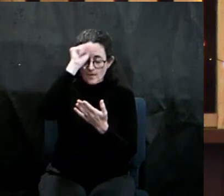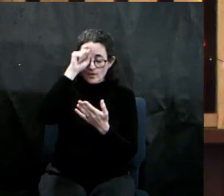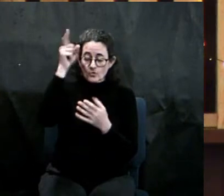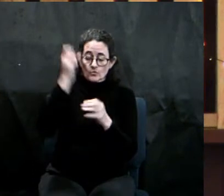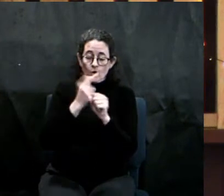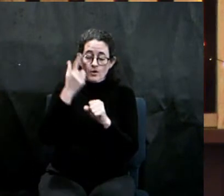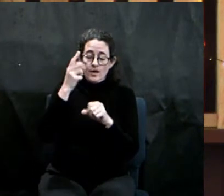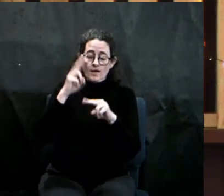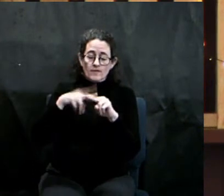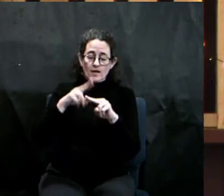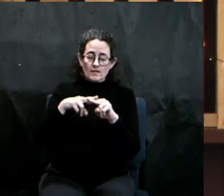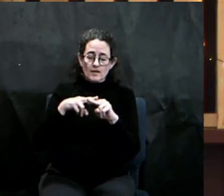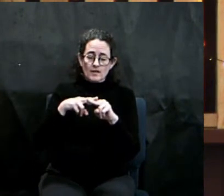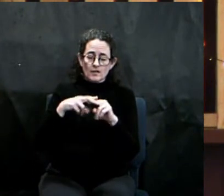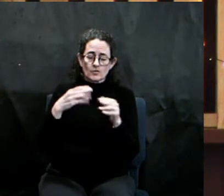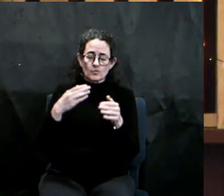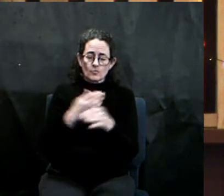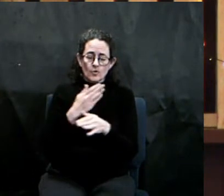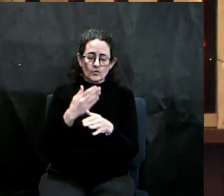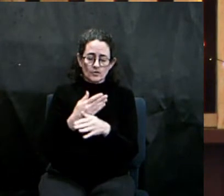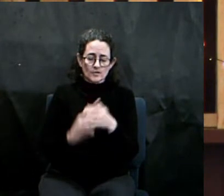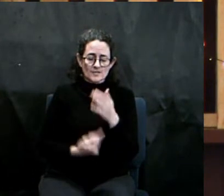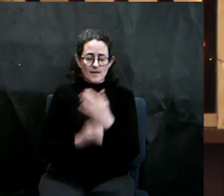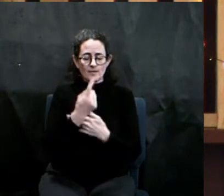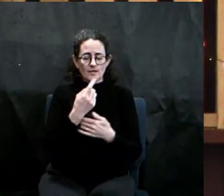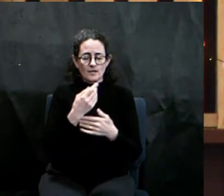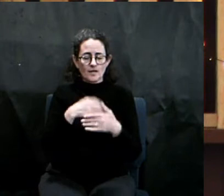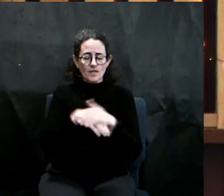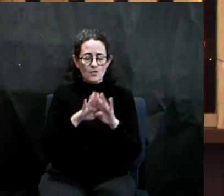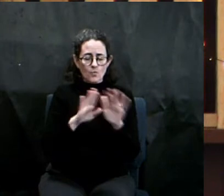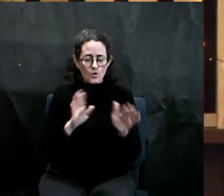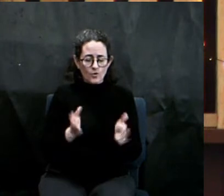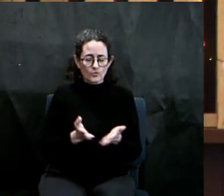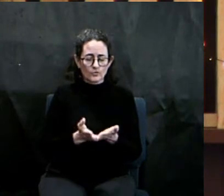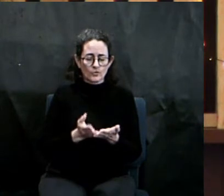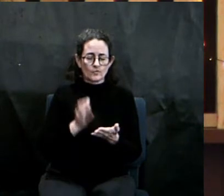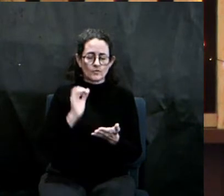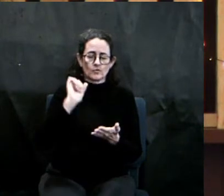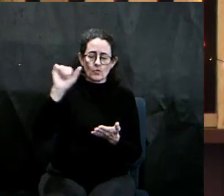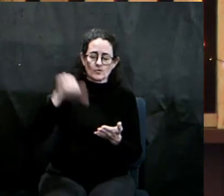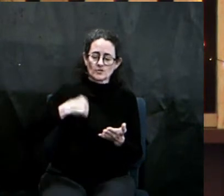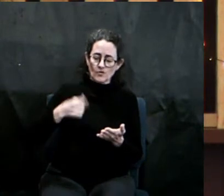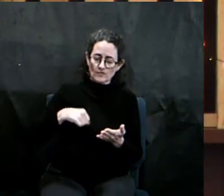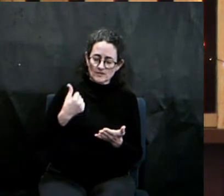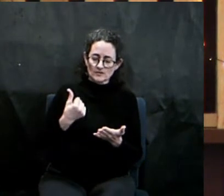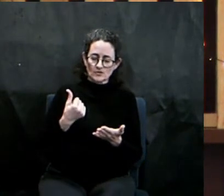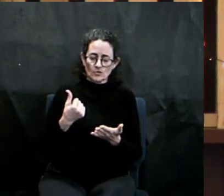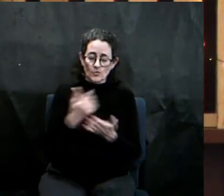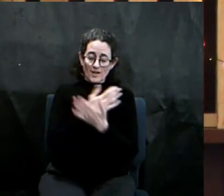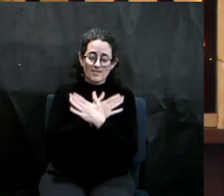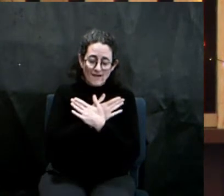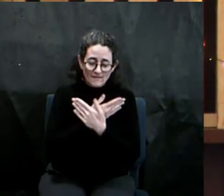produced by the faith of your servants around the world. Remember both theirs and our labor prompted by love and